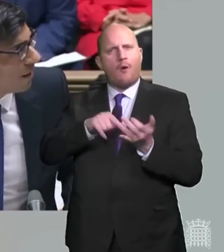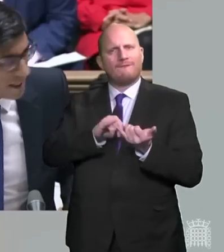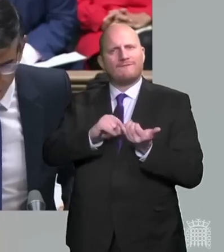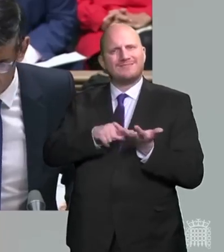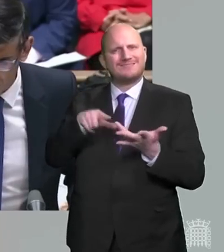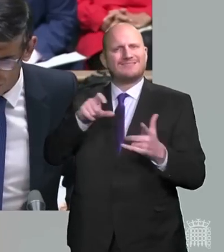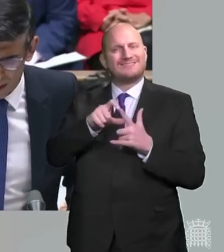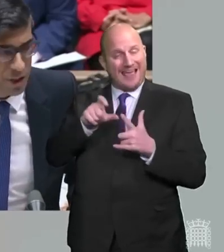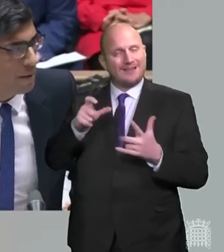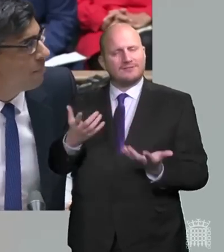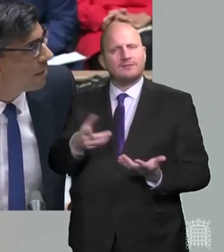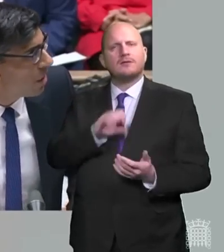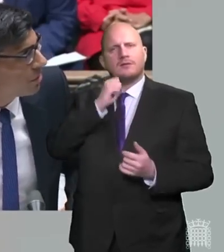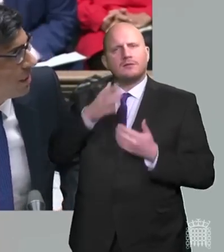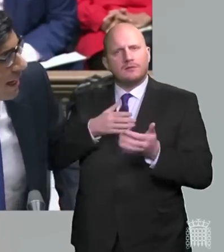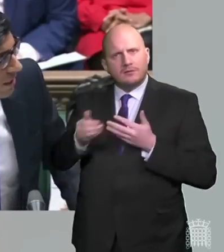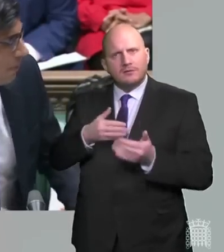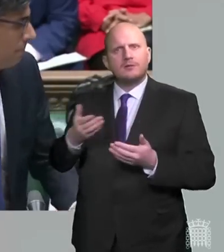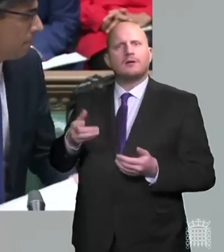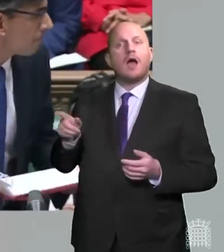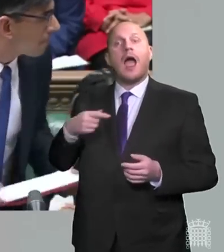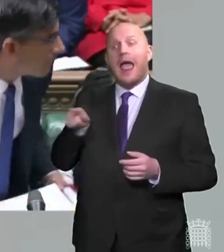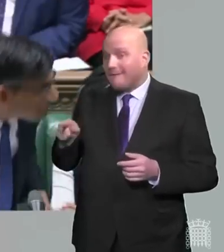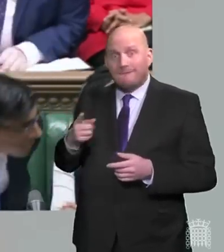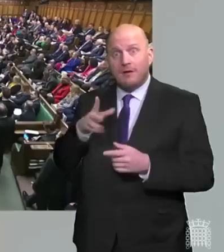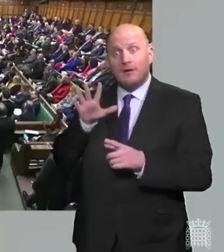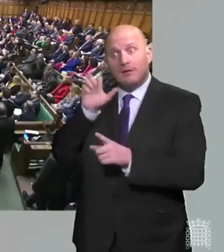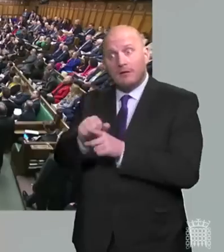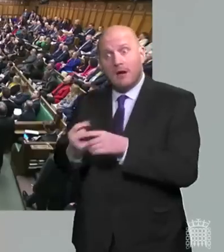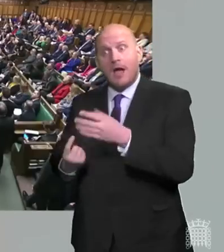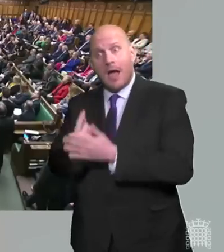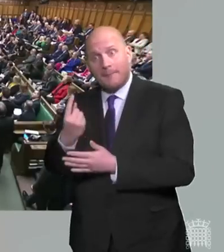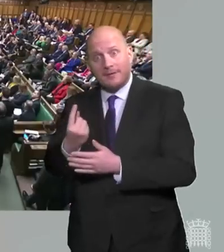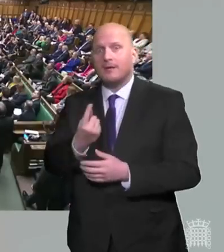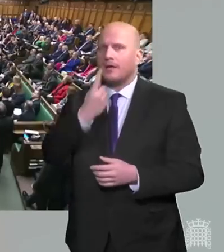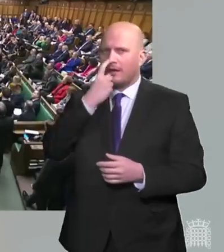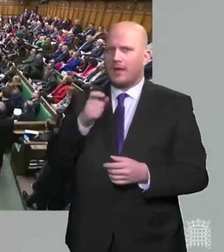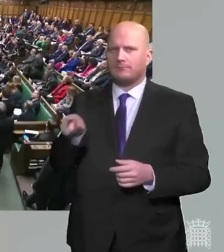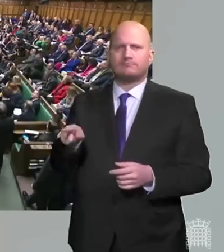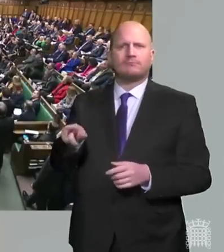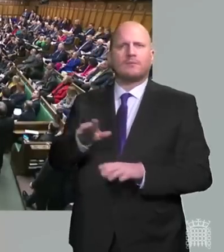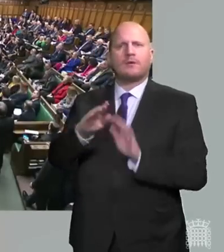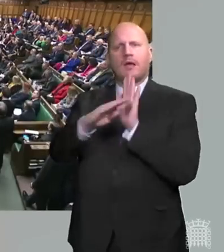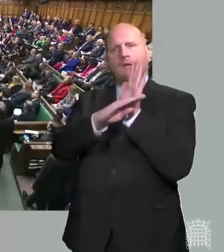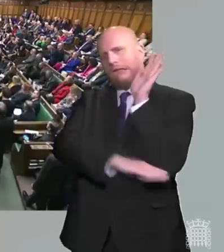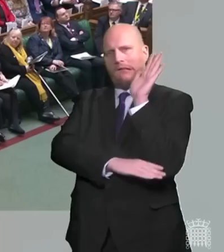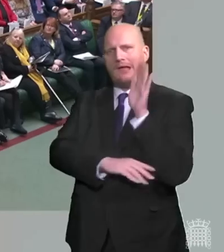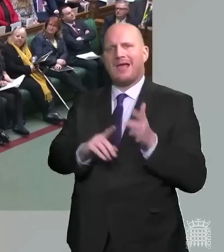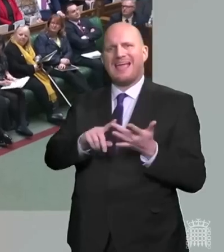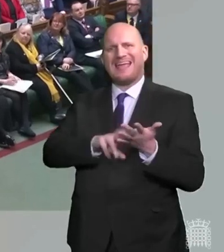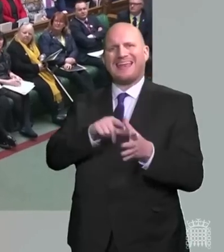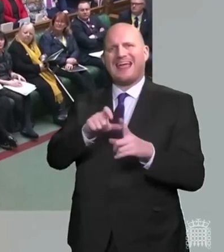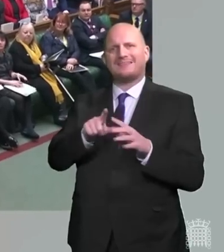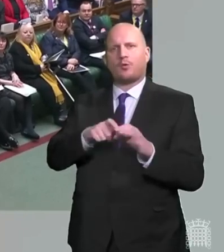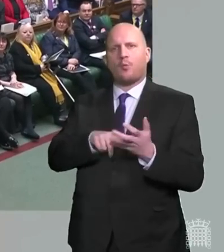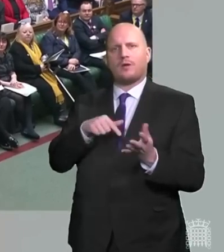also lead to a school's leadership being judged inadequate. We now come to the Leader of the SNP, Stephen King. Mr.